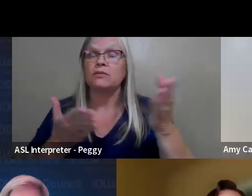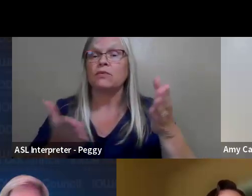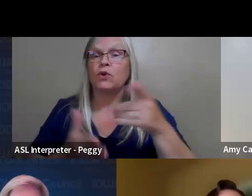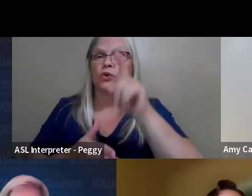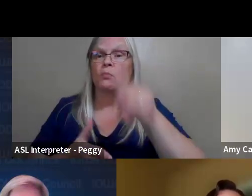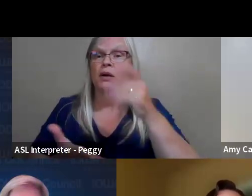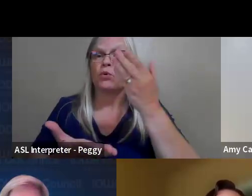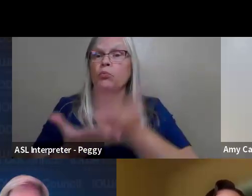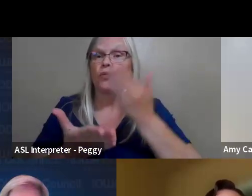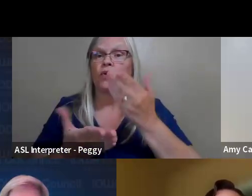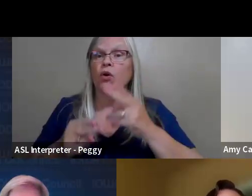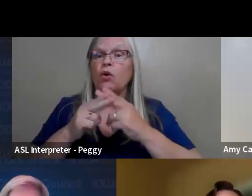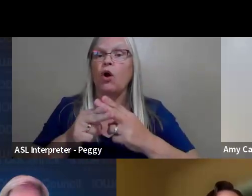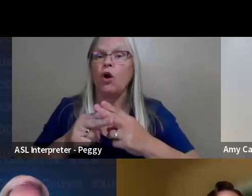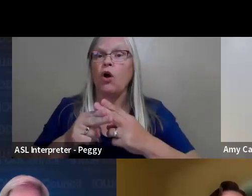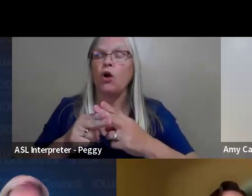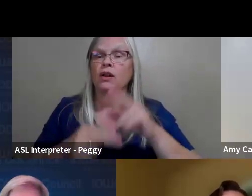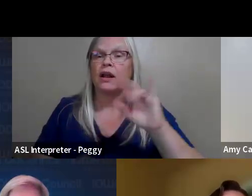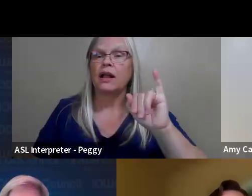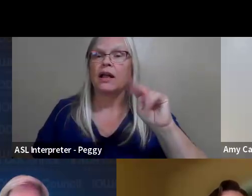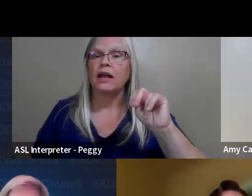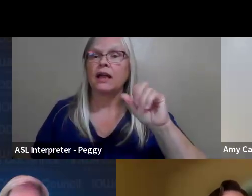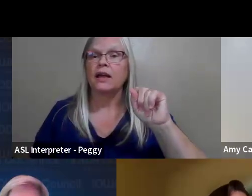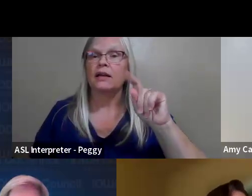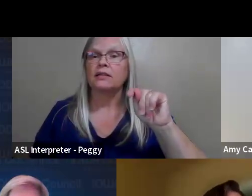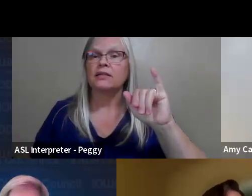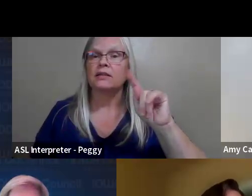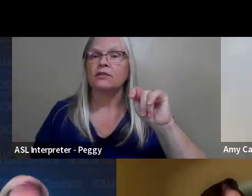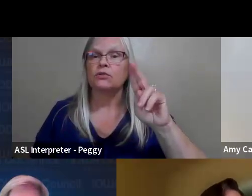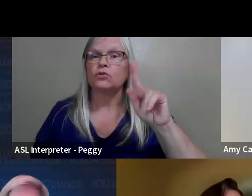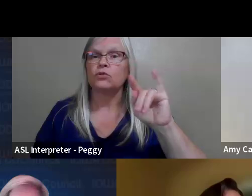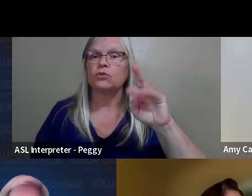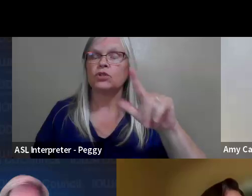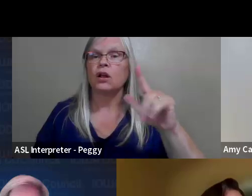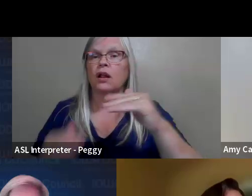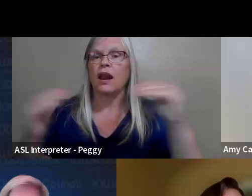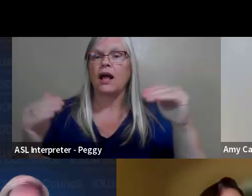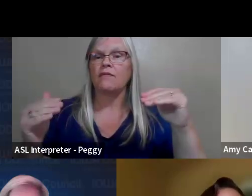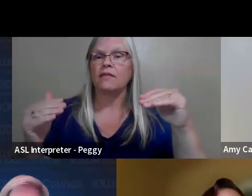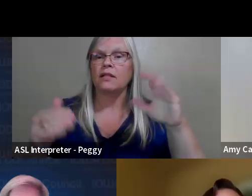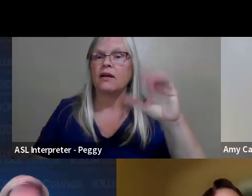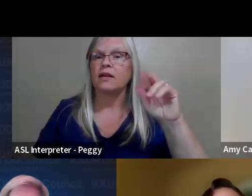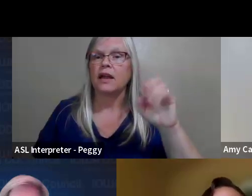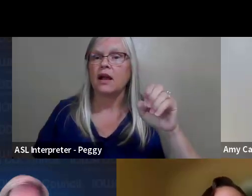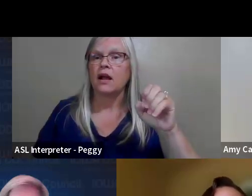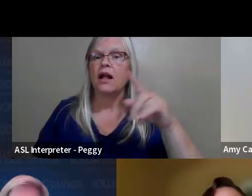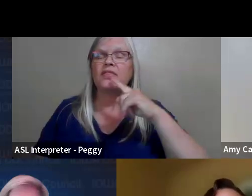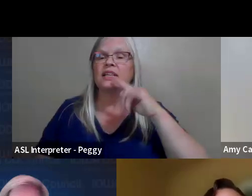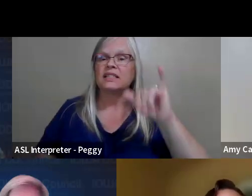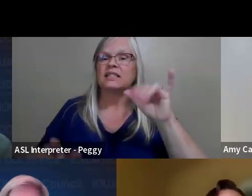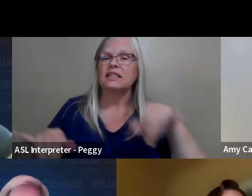must prove what's called an institutional level of care. This is a very high standard that many